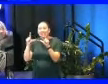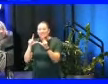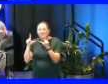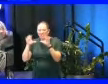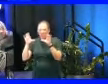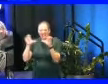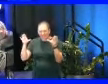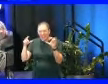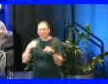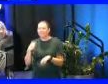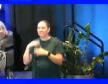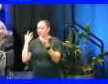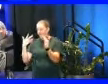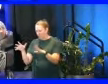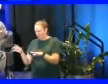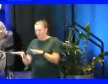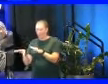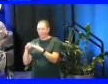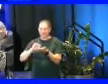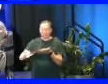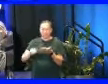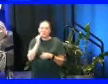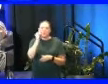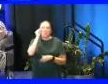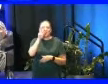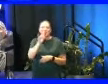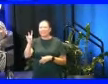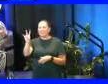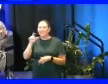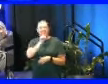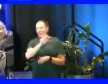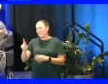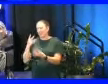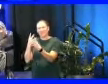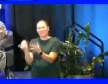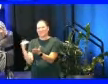certificate in prison. I came home in 2007. I have not been back to prison since then.